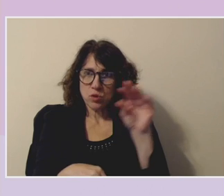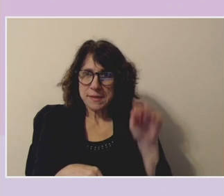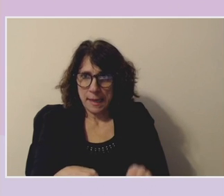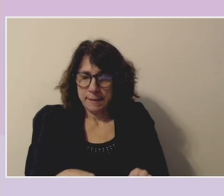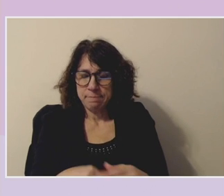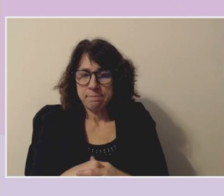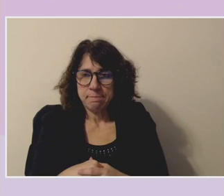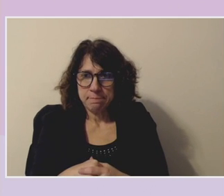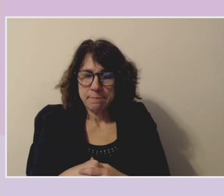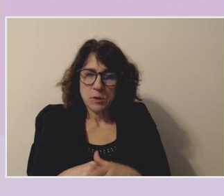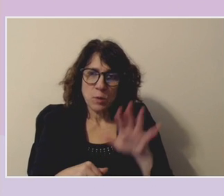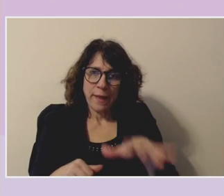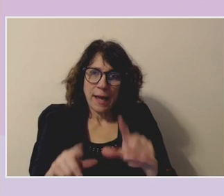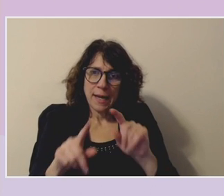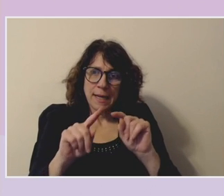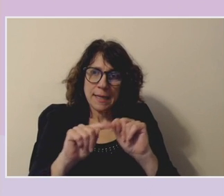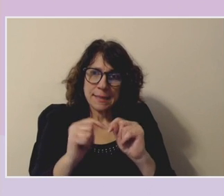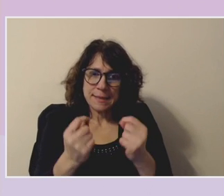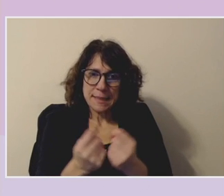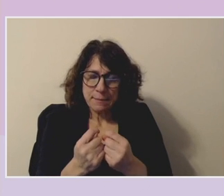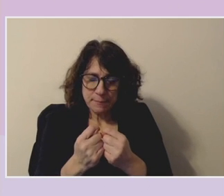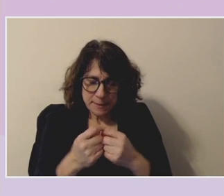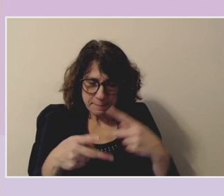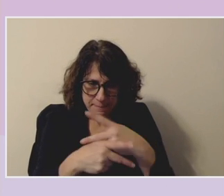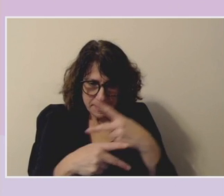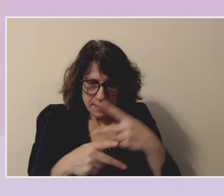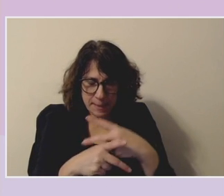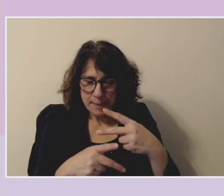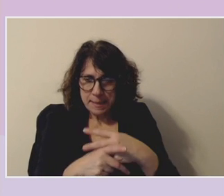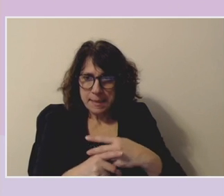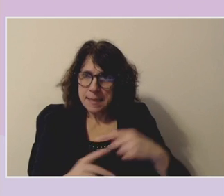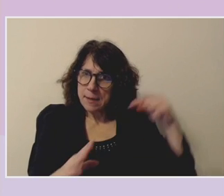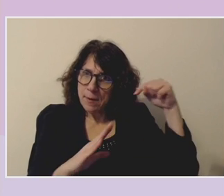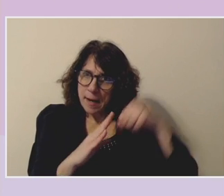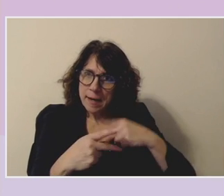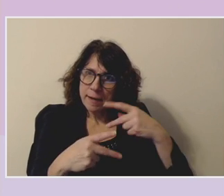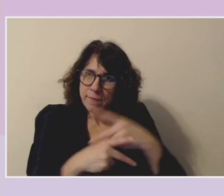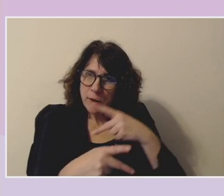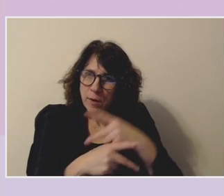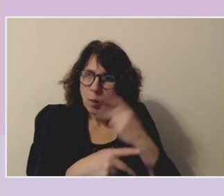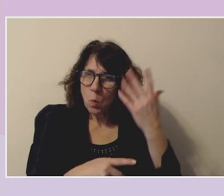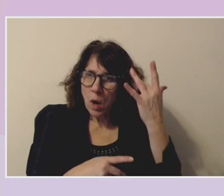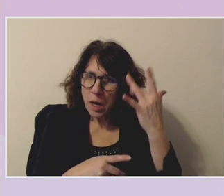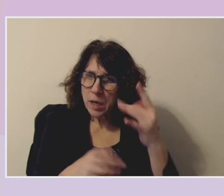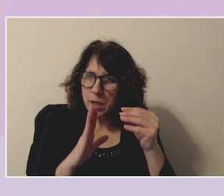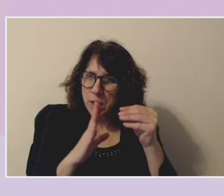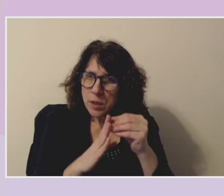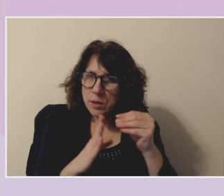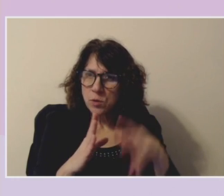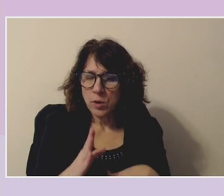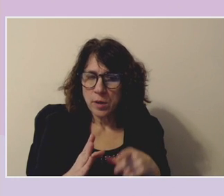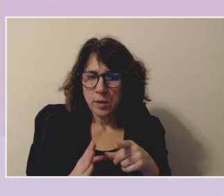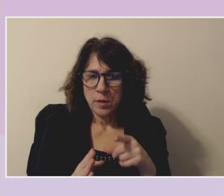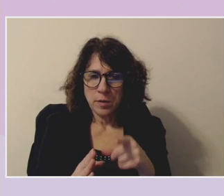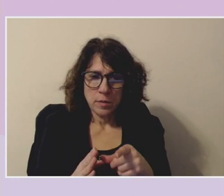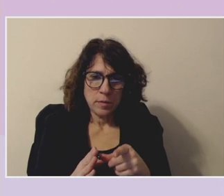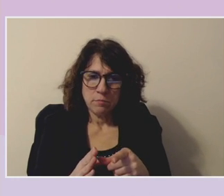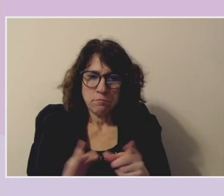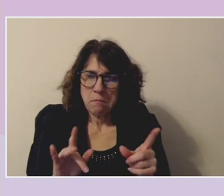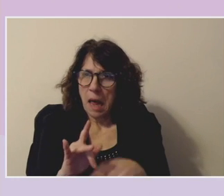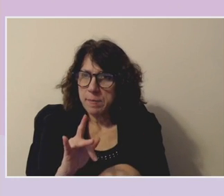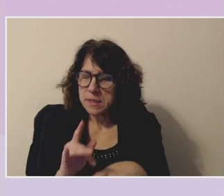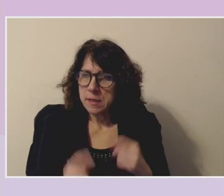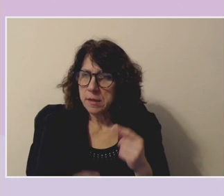that team that can drill down and really dig in and figure out why is the student chronically absent? What does the family need to get